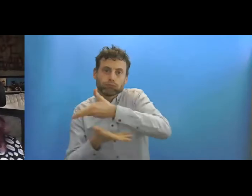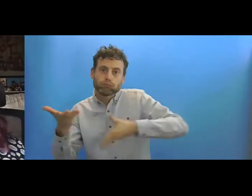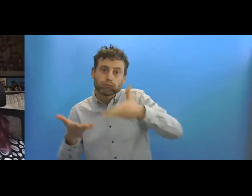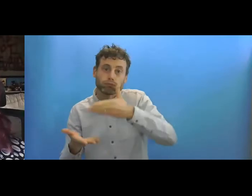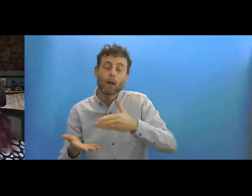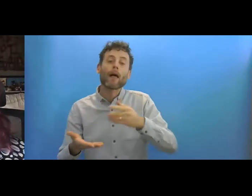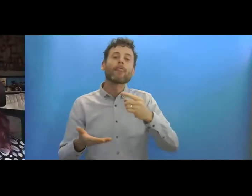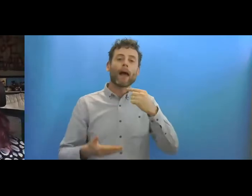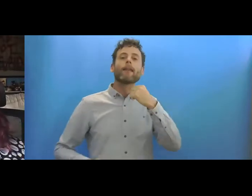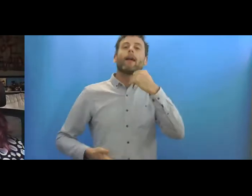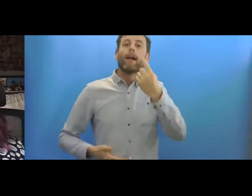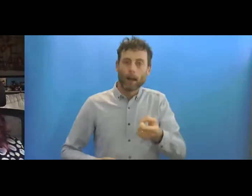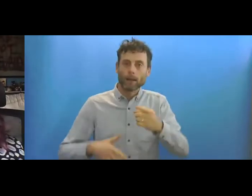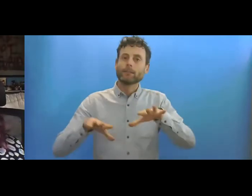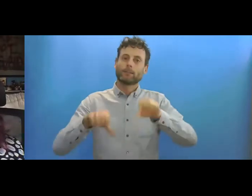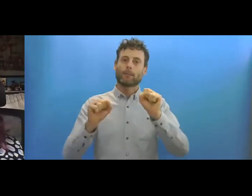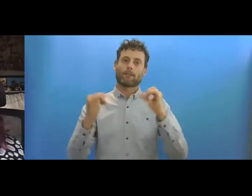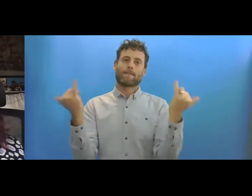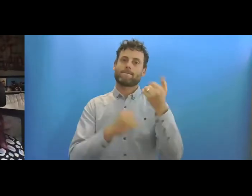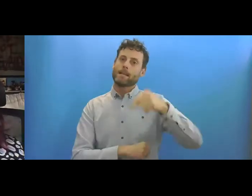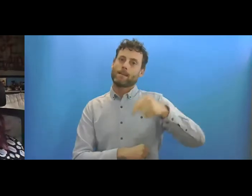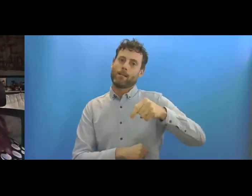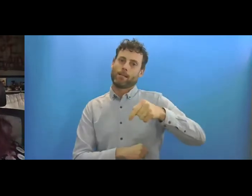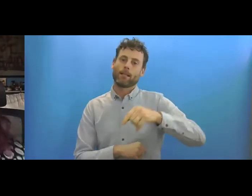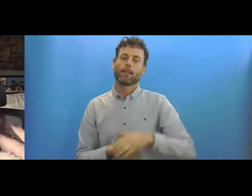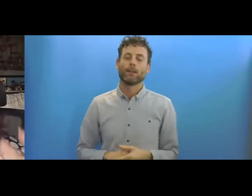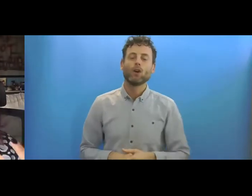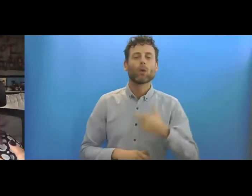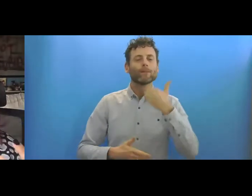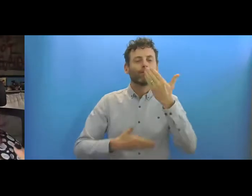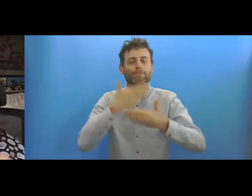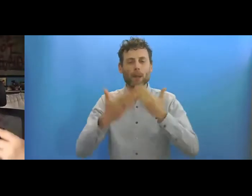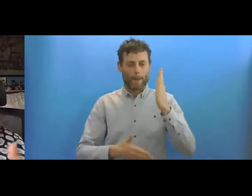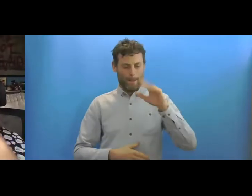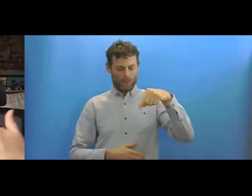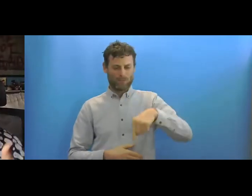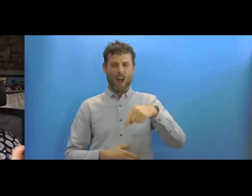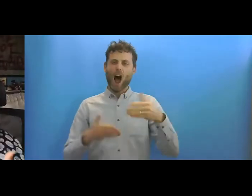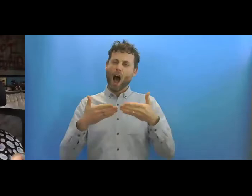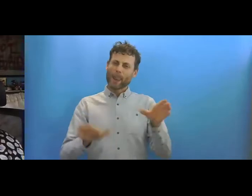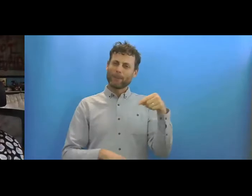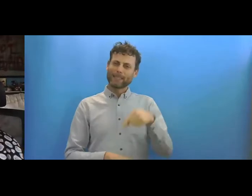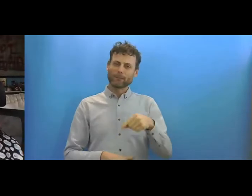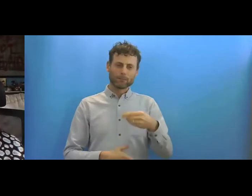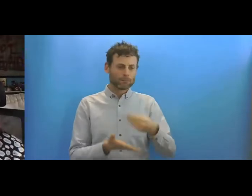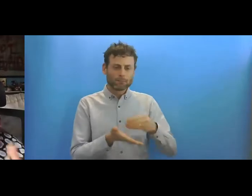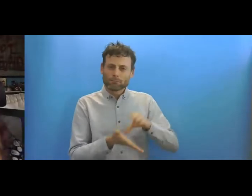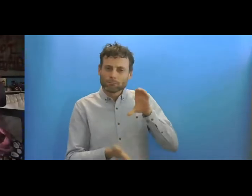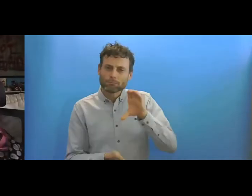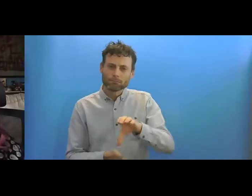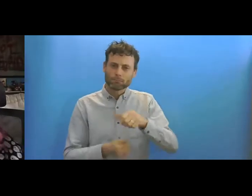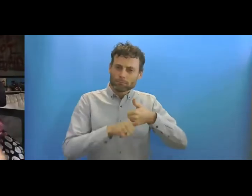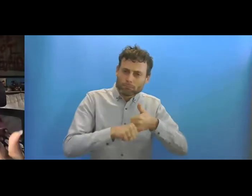basically to tell you a little bit more about Unlimited itself, about the commissioning programme that sits behind the festival and